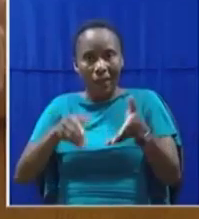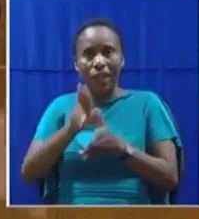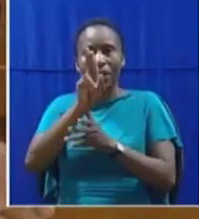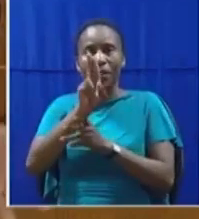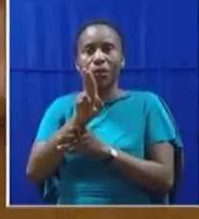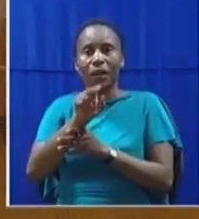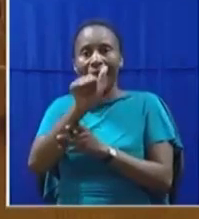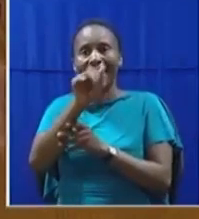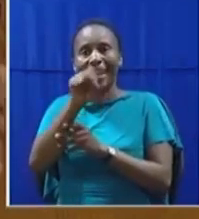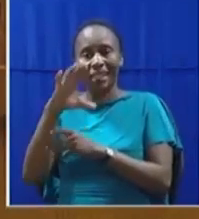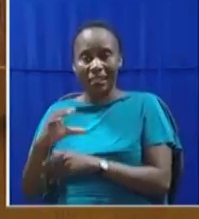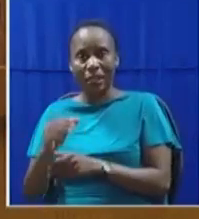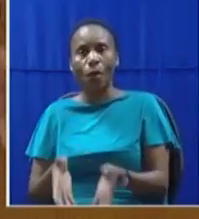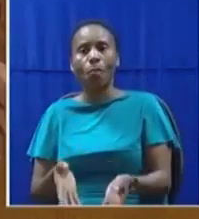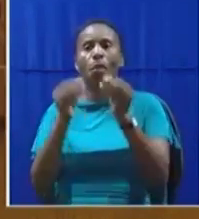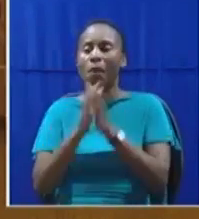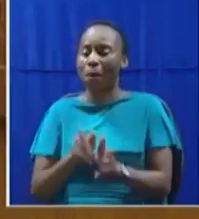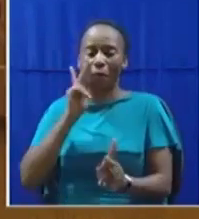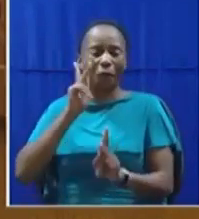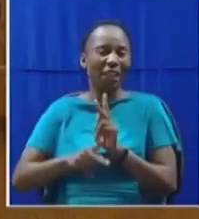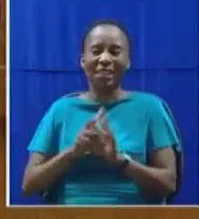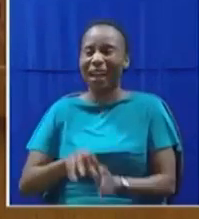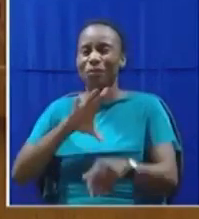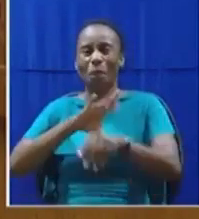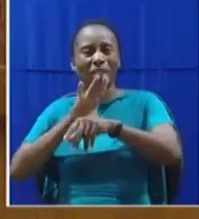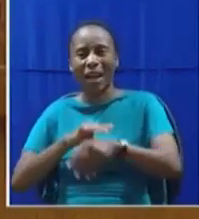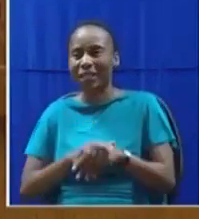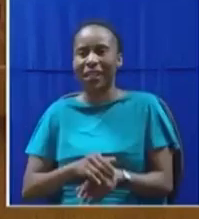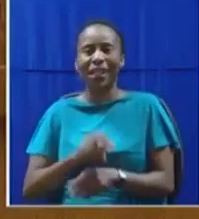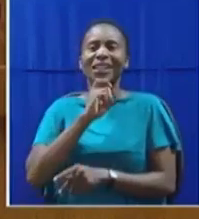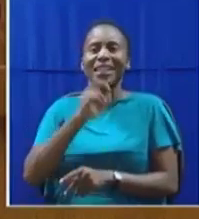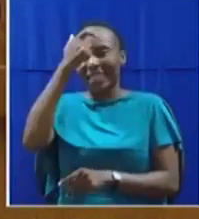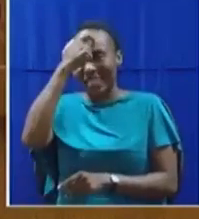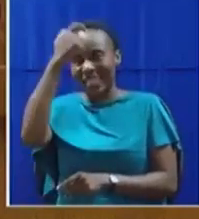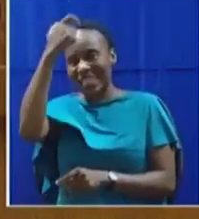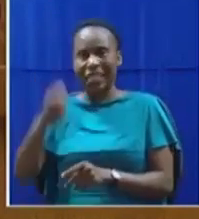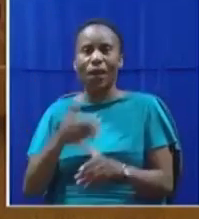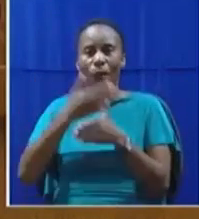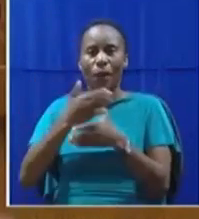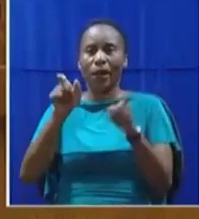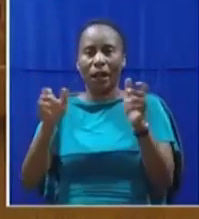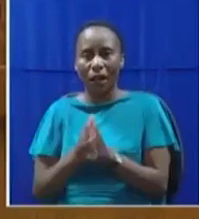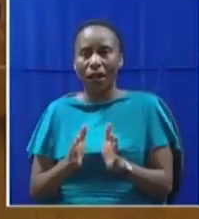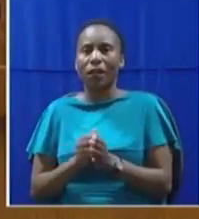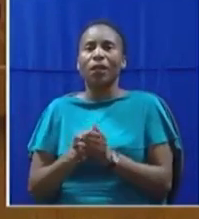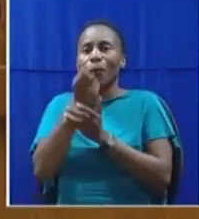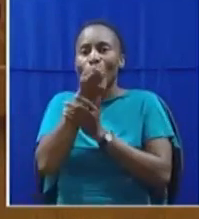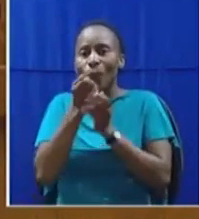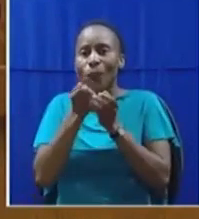professors, doctors, athletes, kings, chiefs, workers, peasants, if you don't